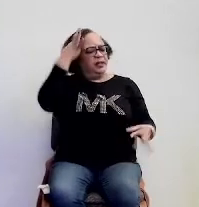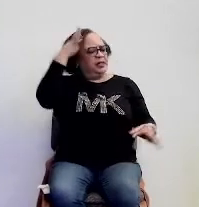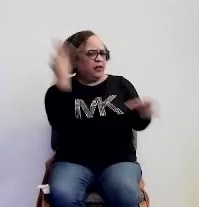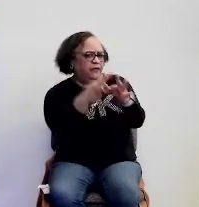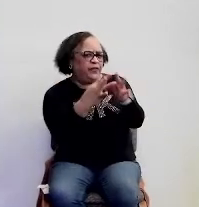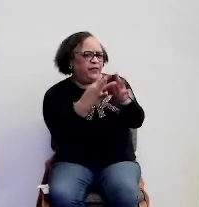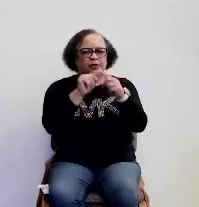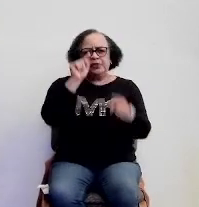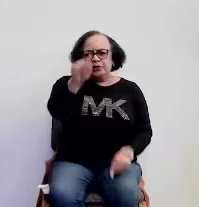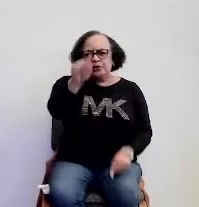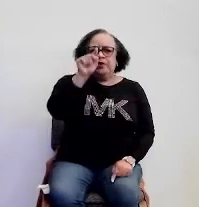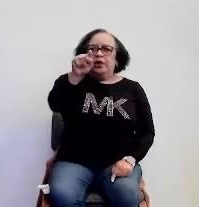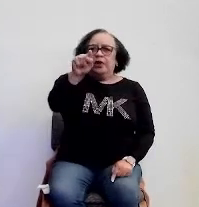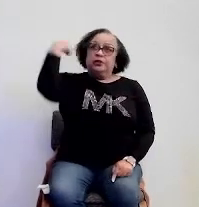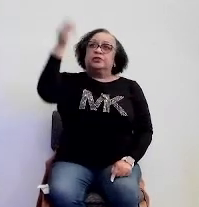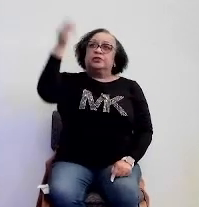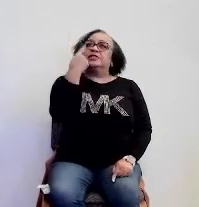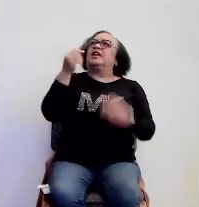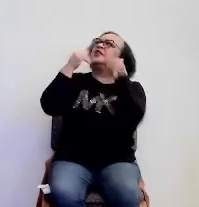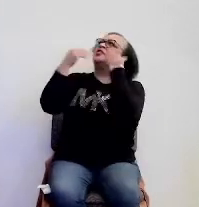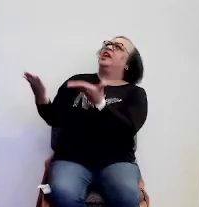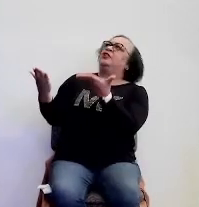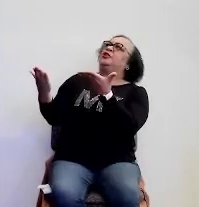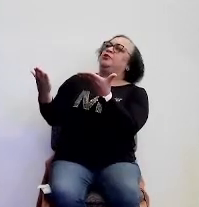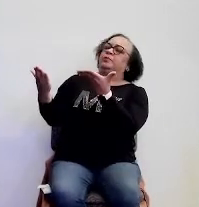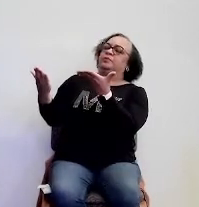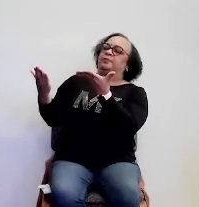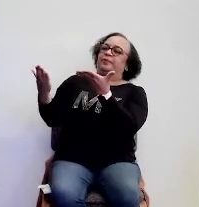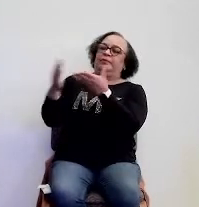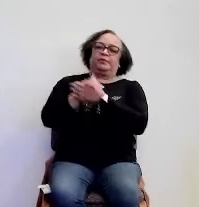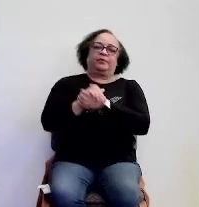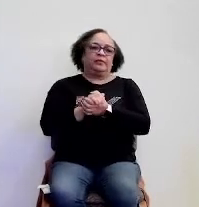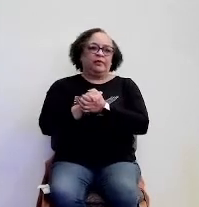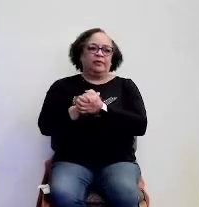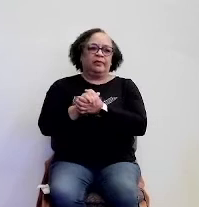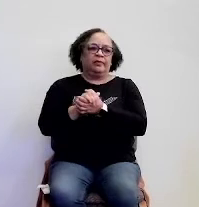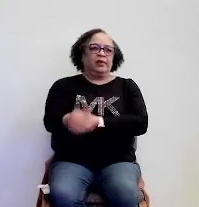you, you ought to tell him, thank you.